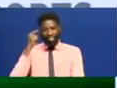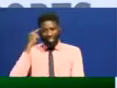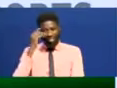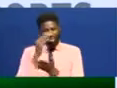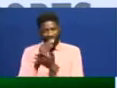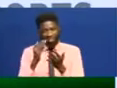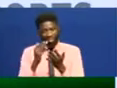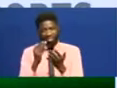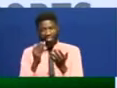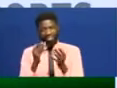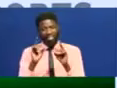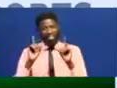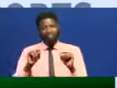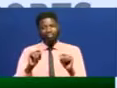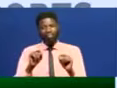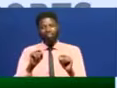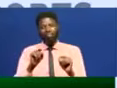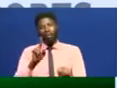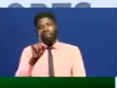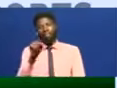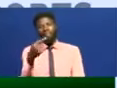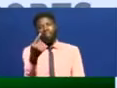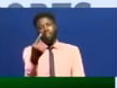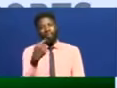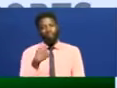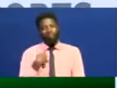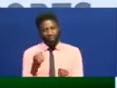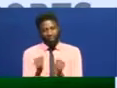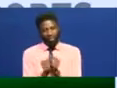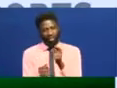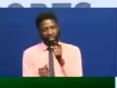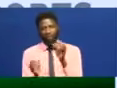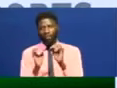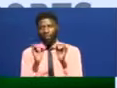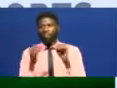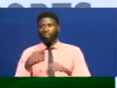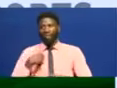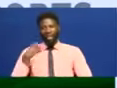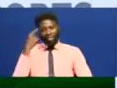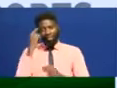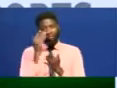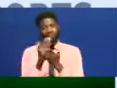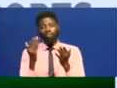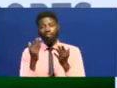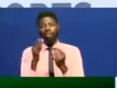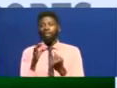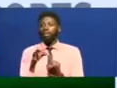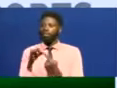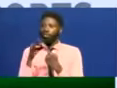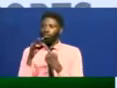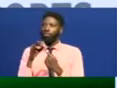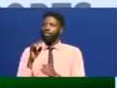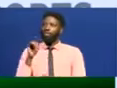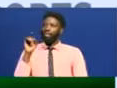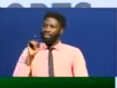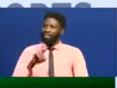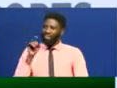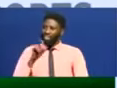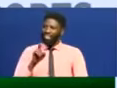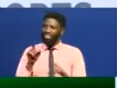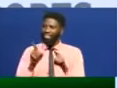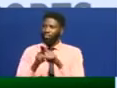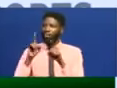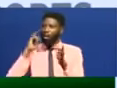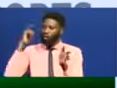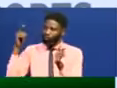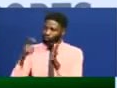it is something small, you are alone. I'm not with you. I think it's something really big that needs to be